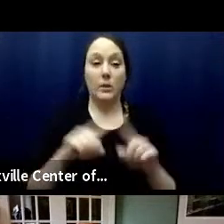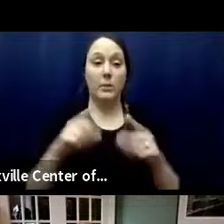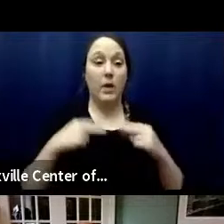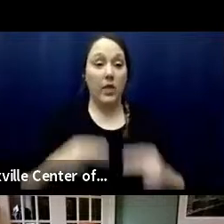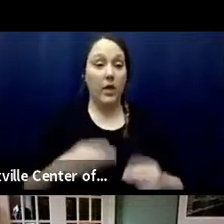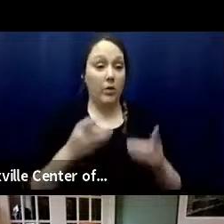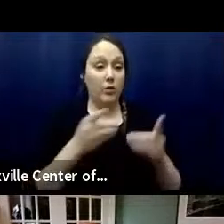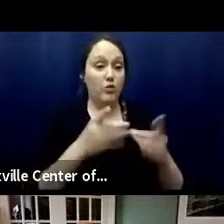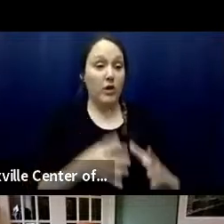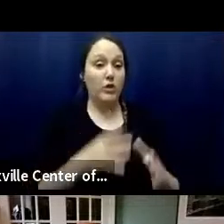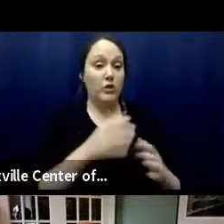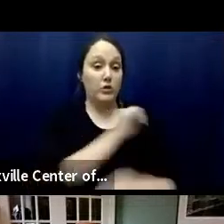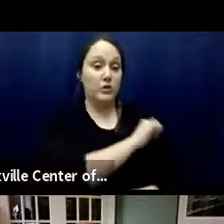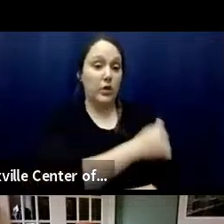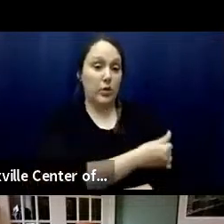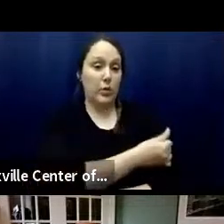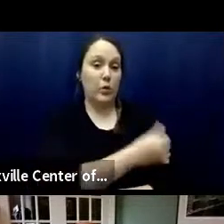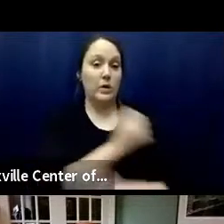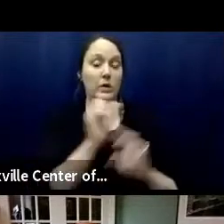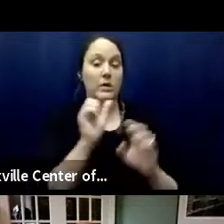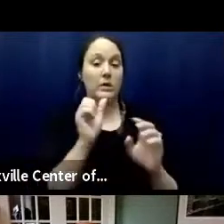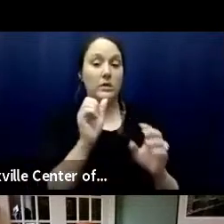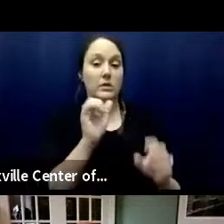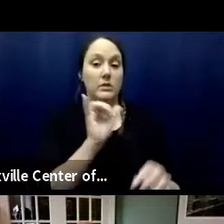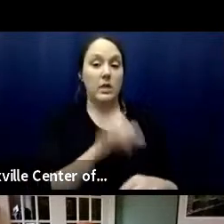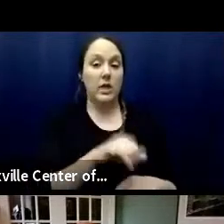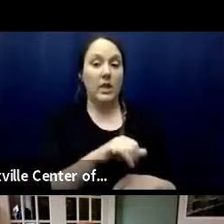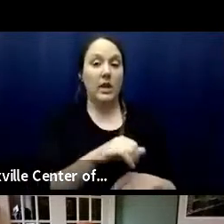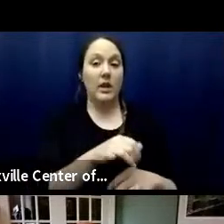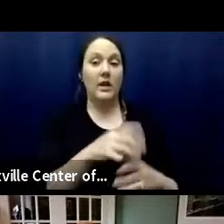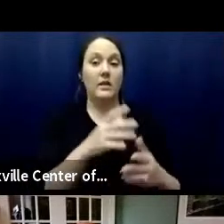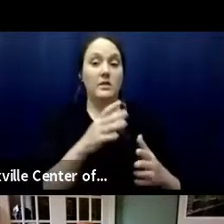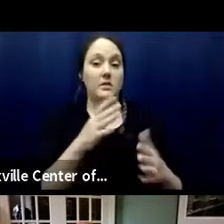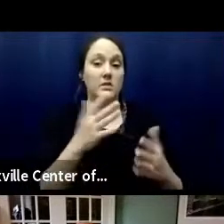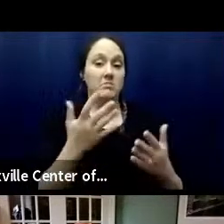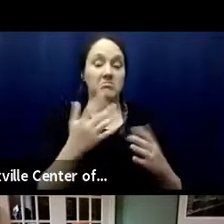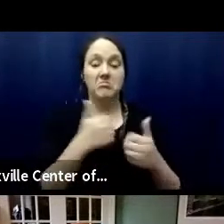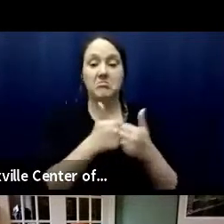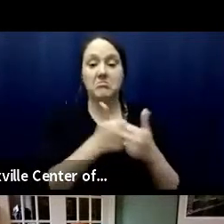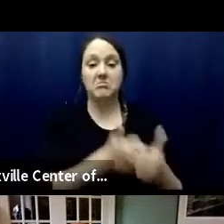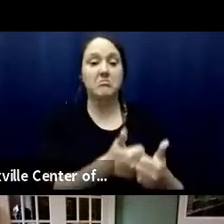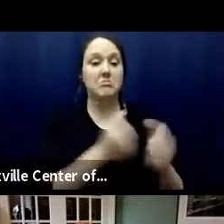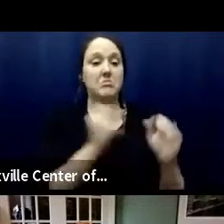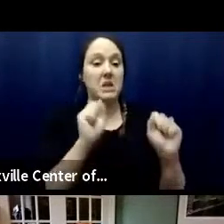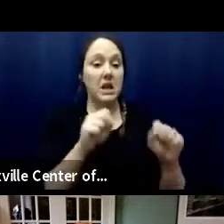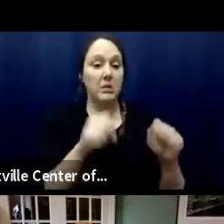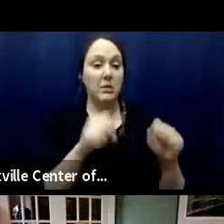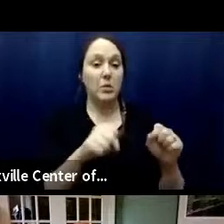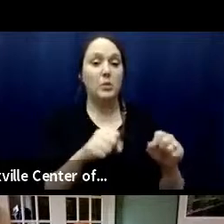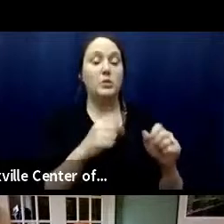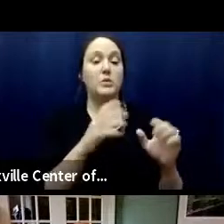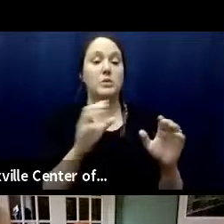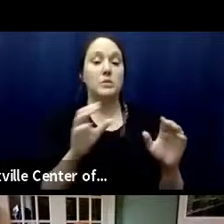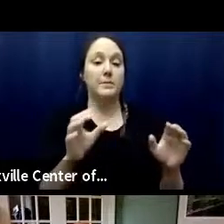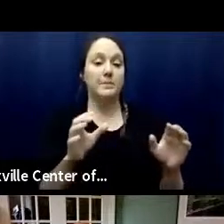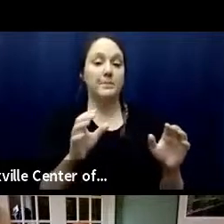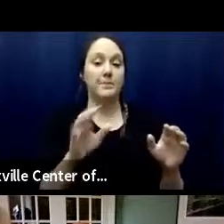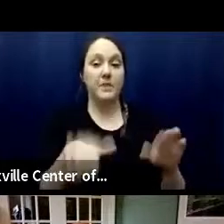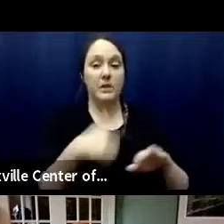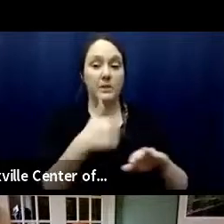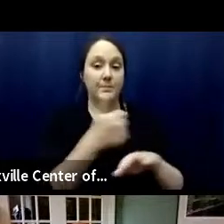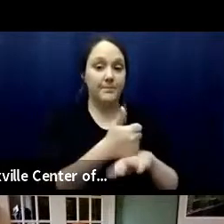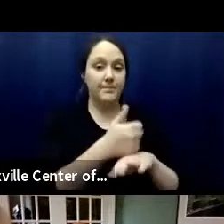director's authority is pretty much on point as far as being able to